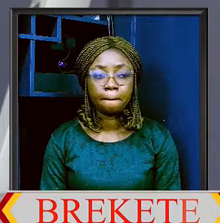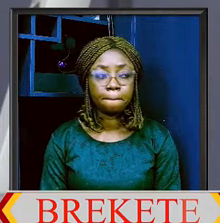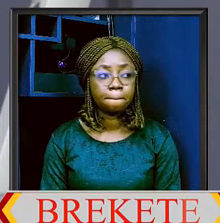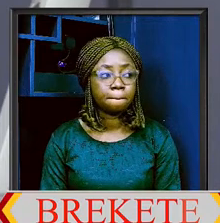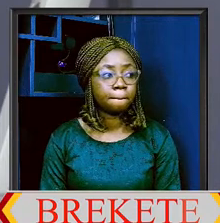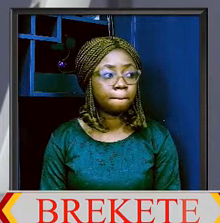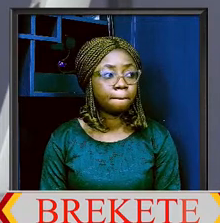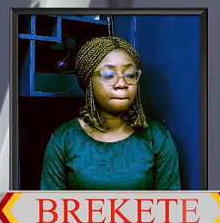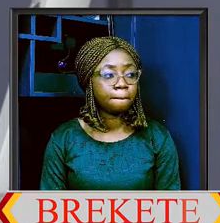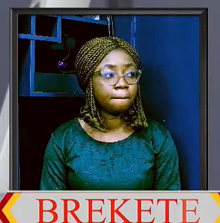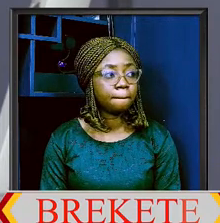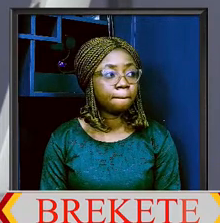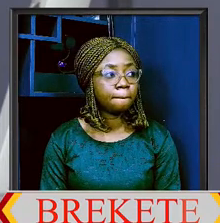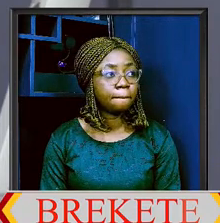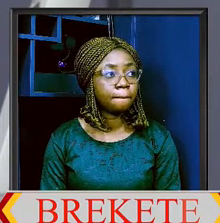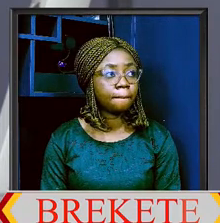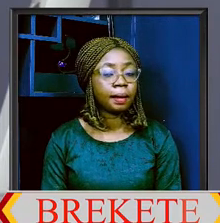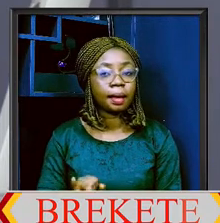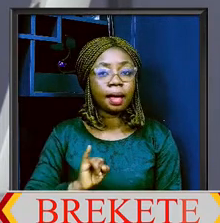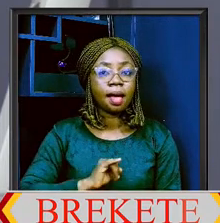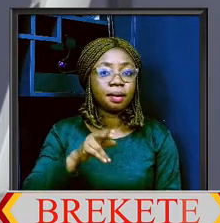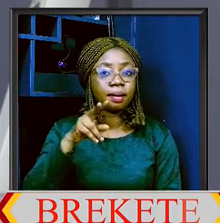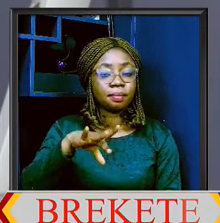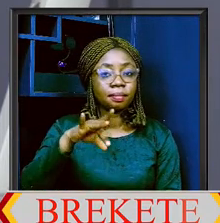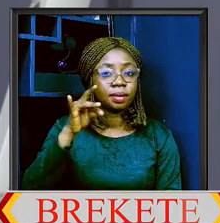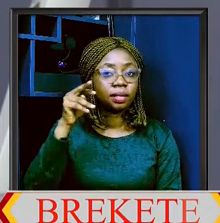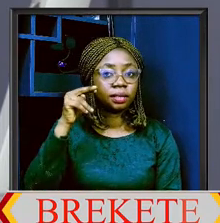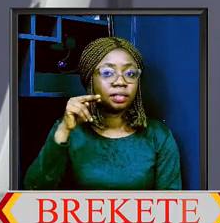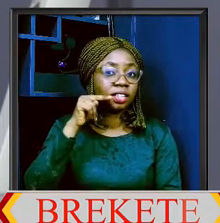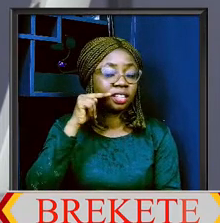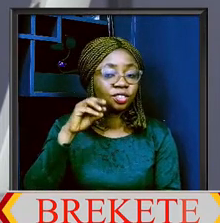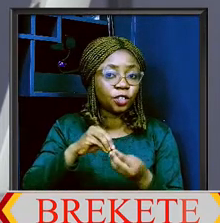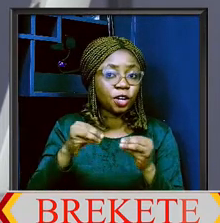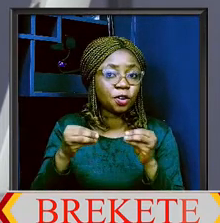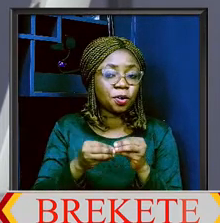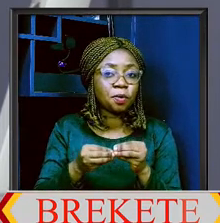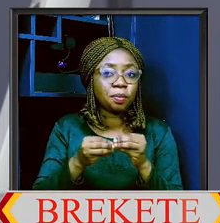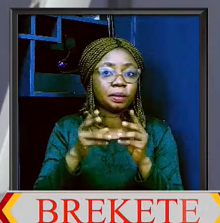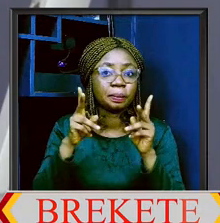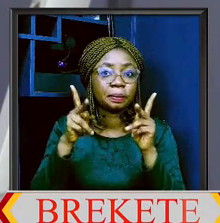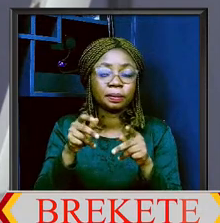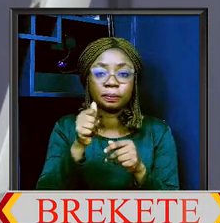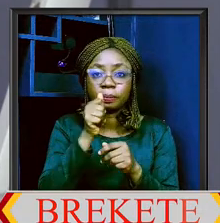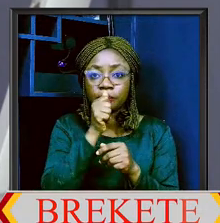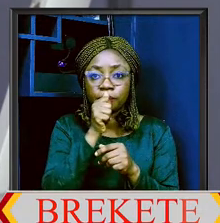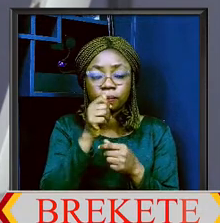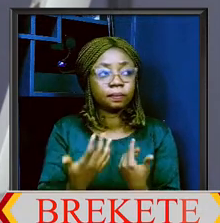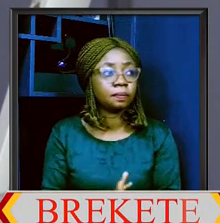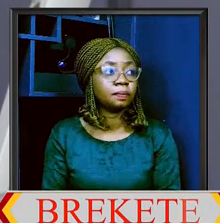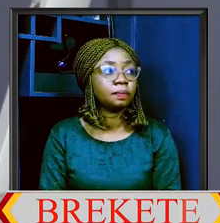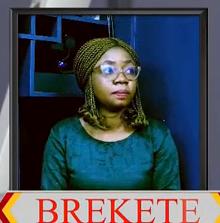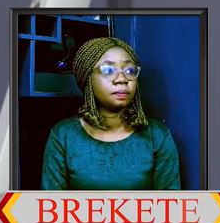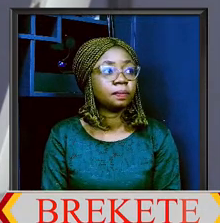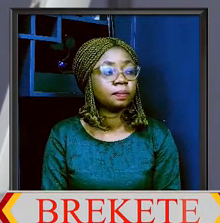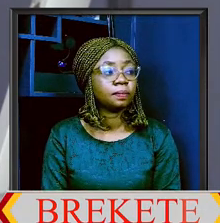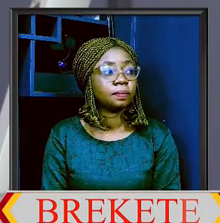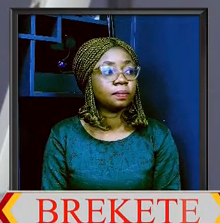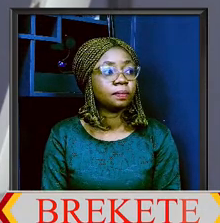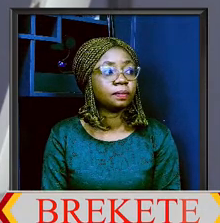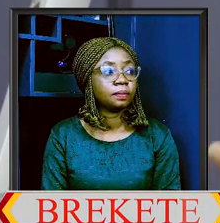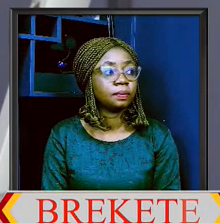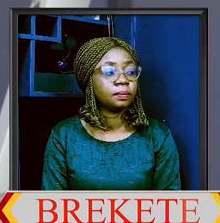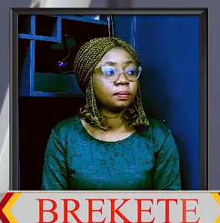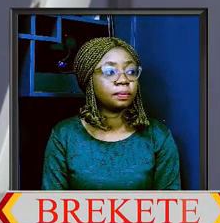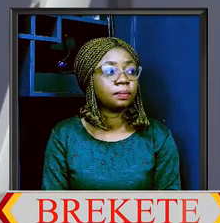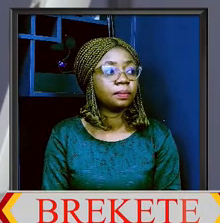morning number where the keep quiet hello good morning